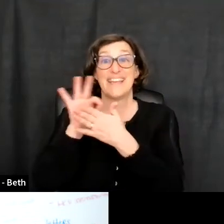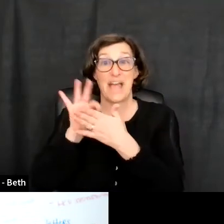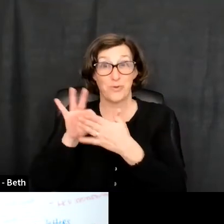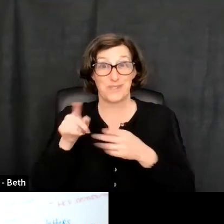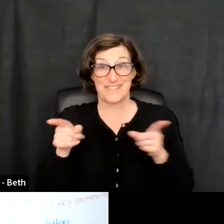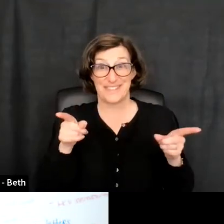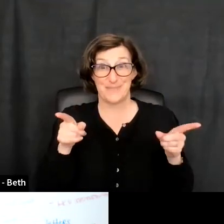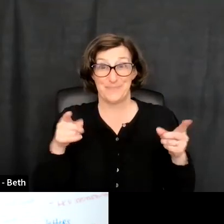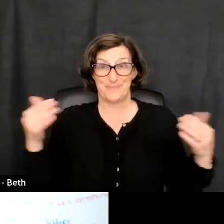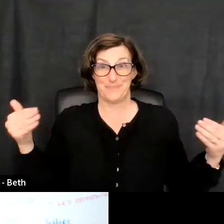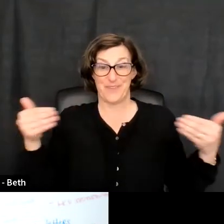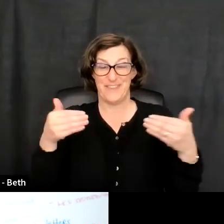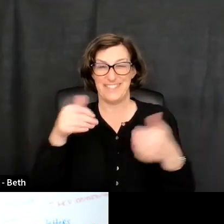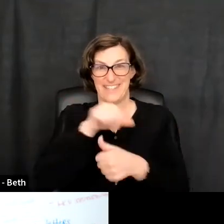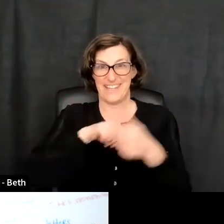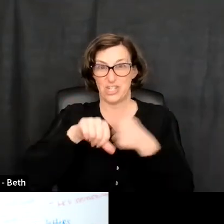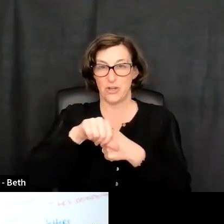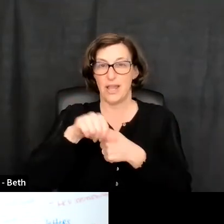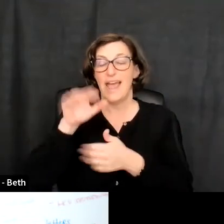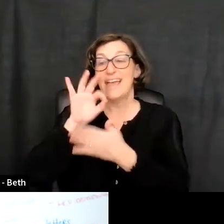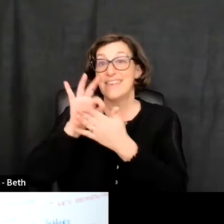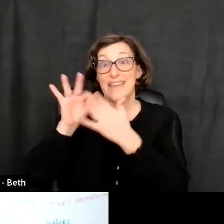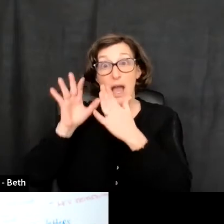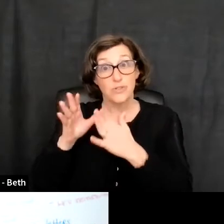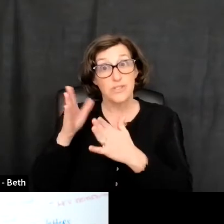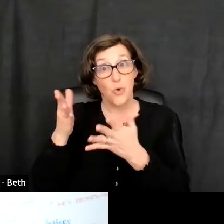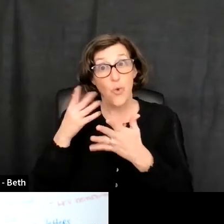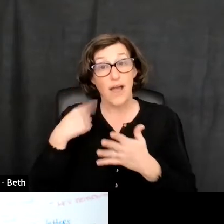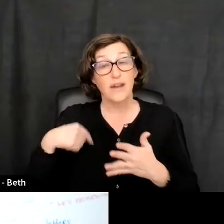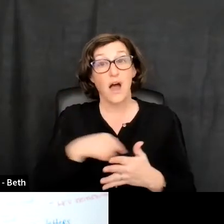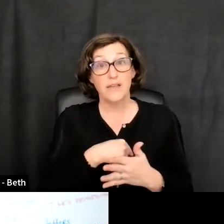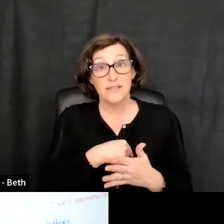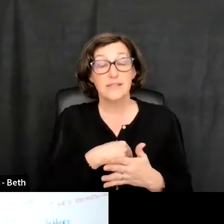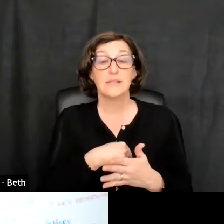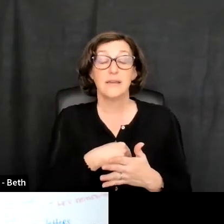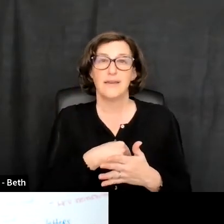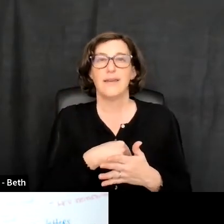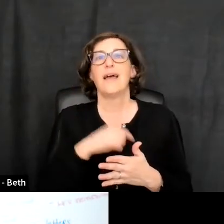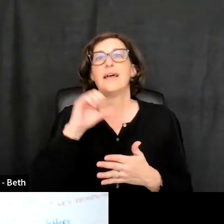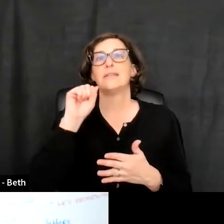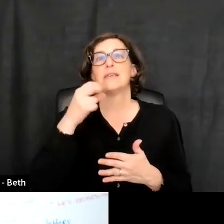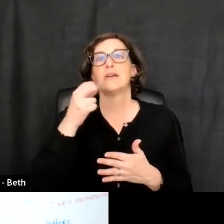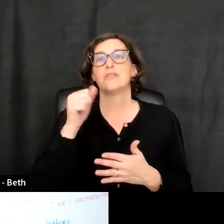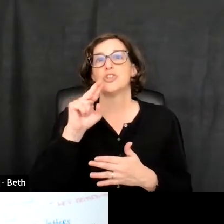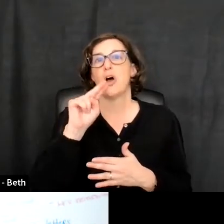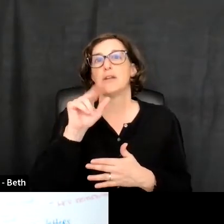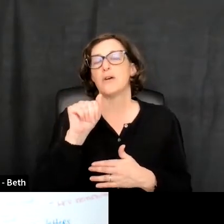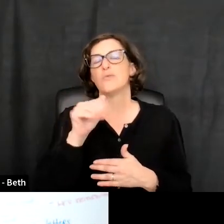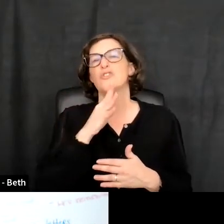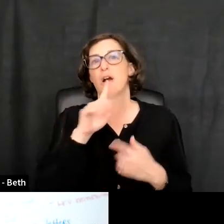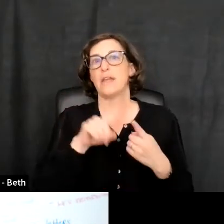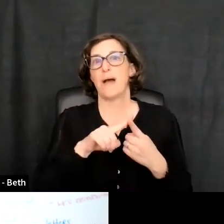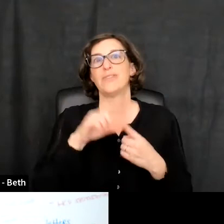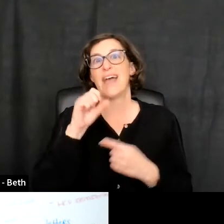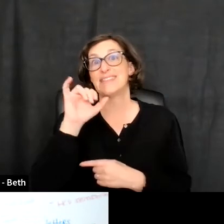because the accountants want us to, I think, as Shawna was talking about your SIN, they